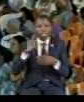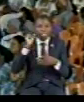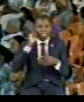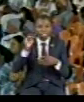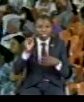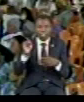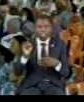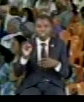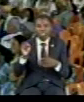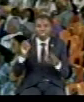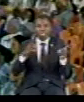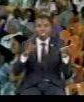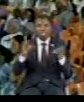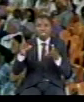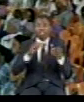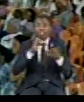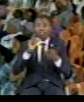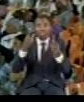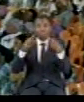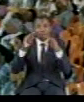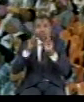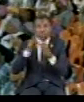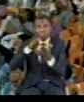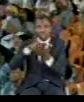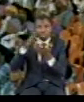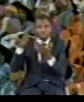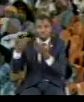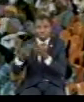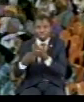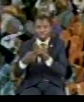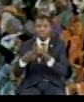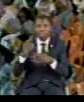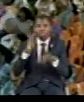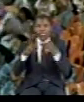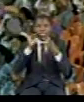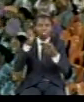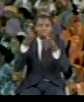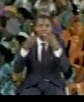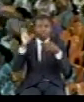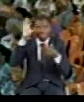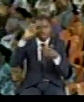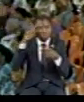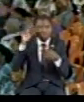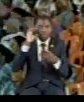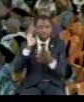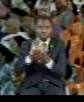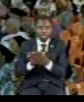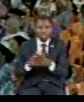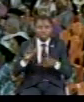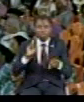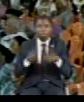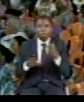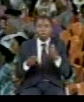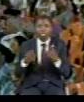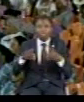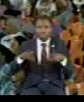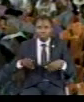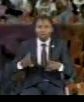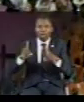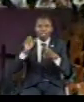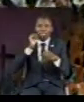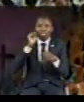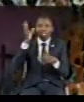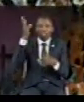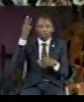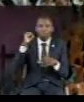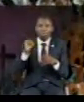wife. And he came, he jammed his miracle. Because while the prayer of the man of God was going on, he just came to look for his wife, remember? On the first